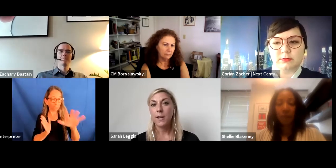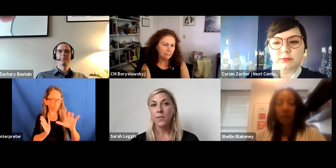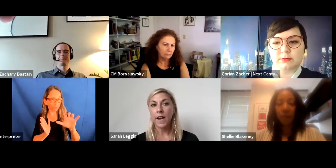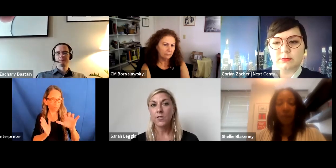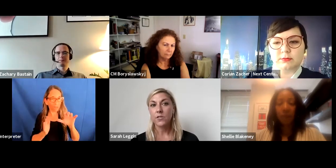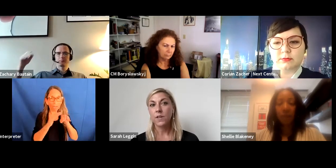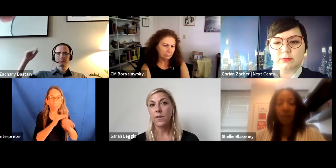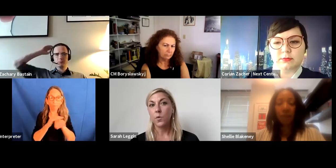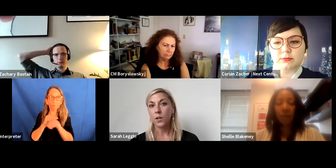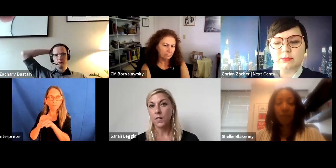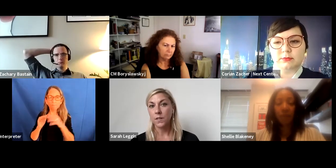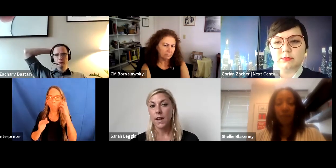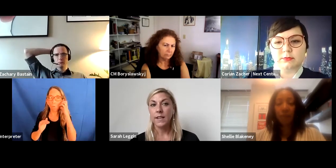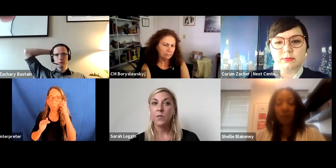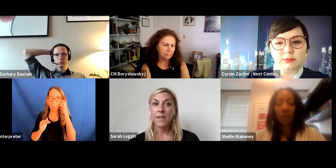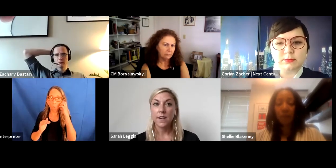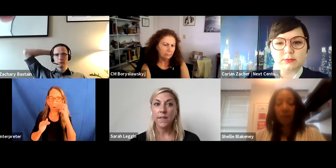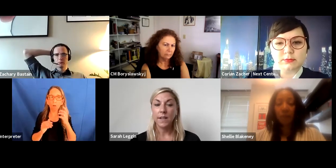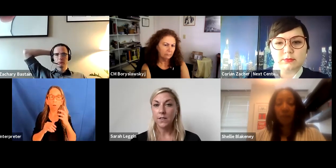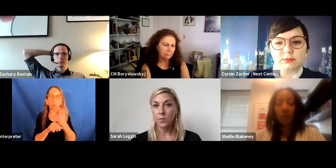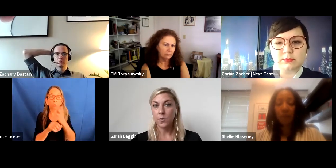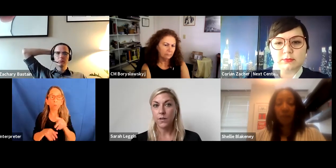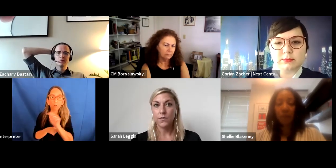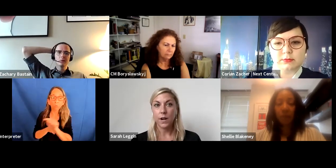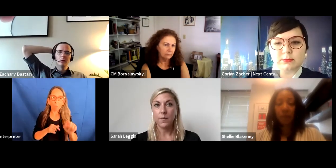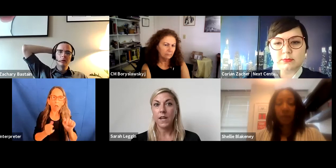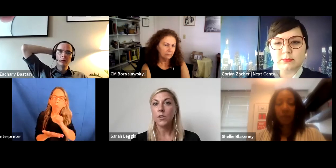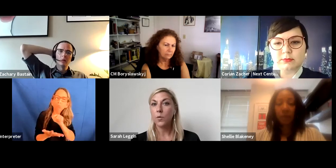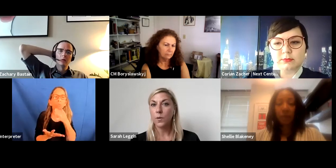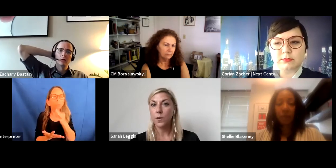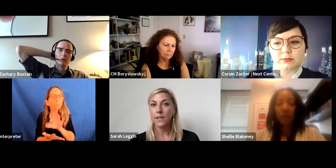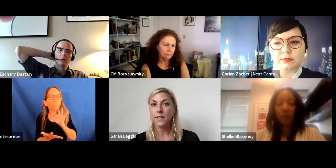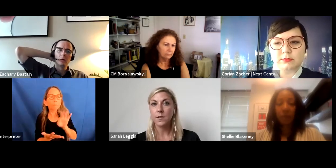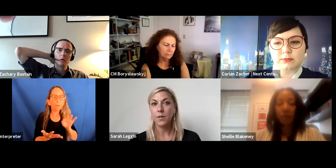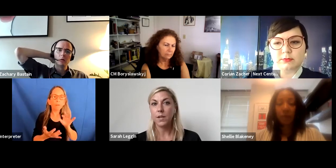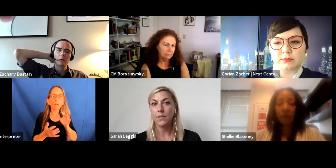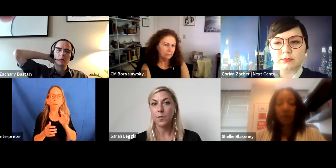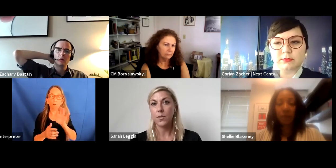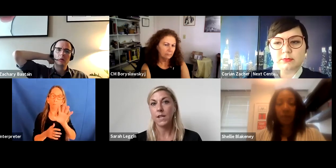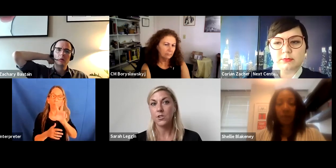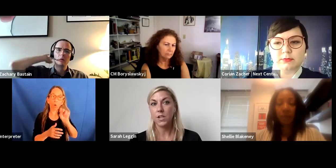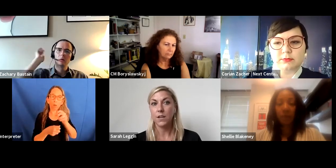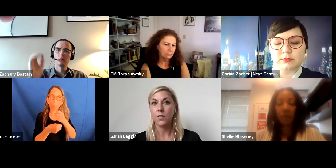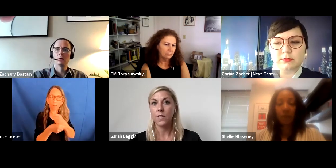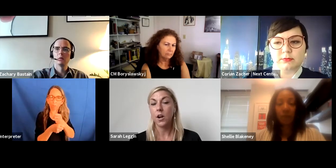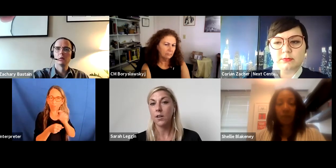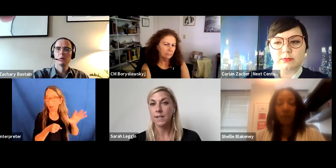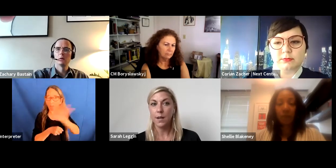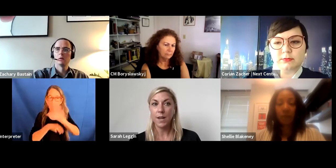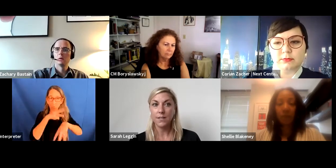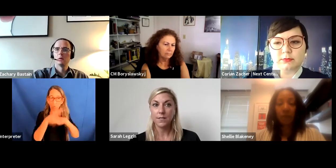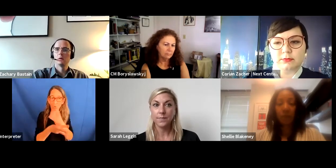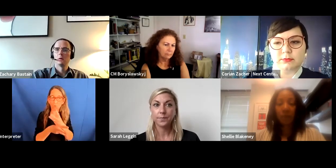30 manufacturers around the world, at least based on the latest report from the Global Accessibility Reporting Initiative, or the